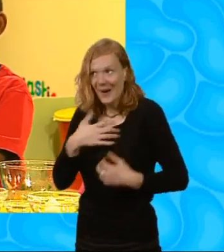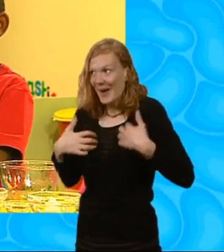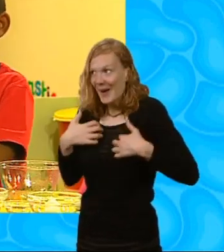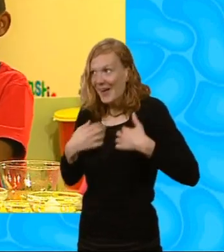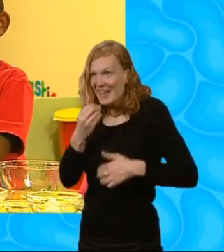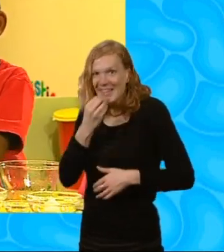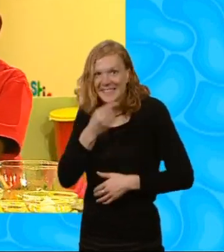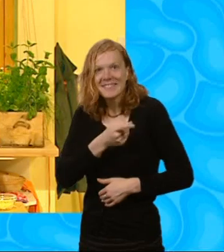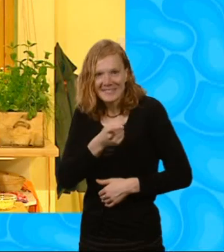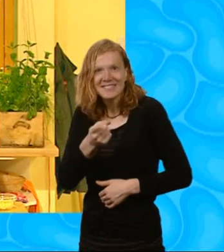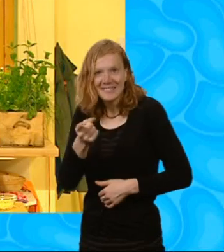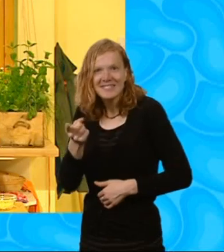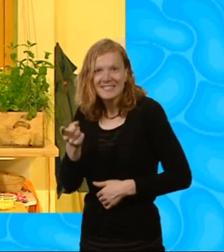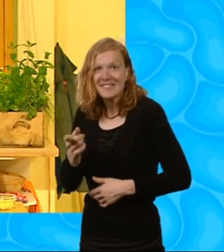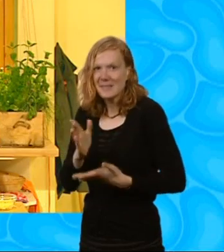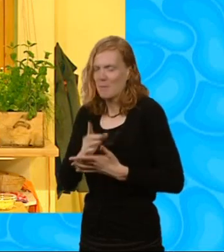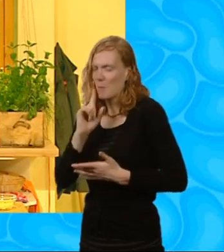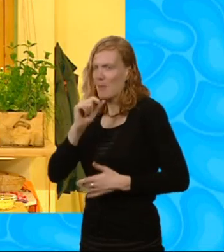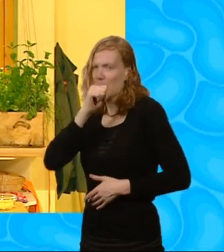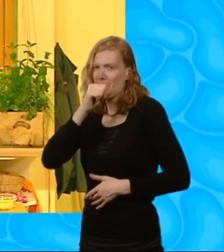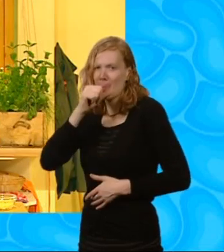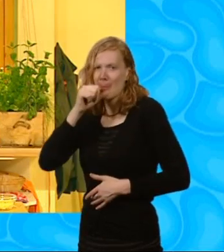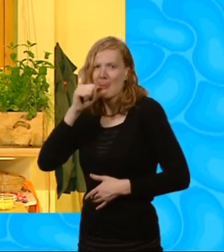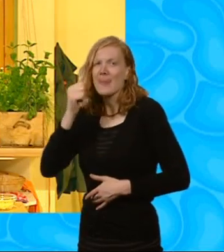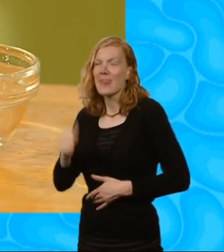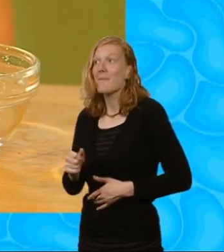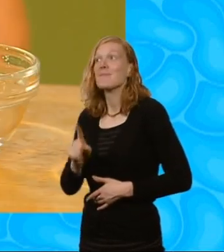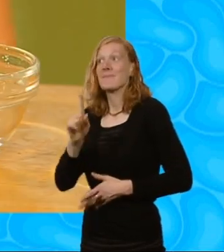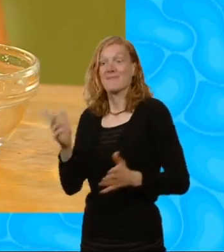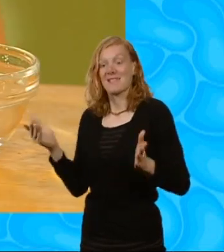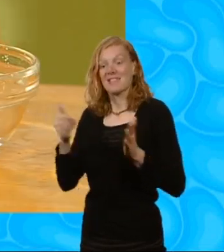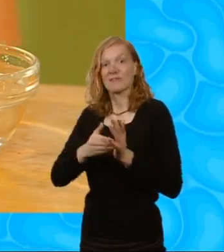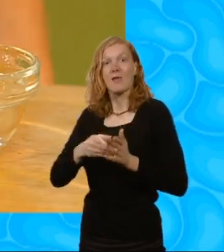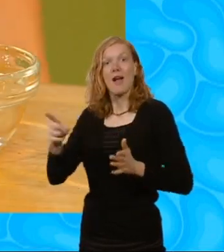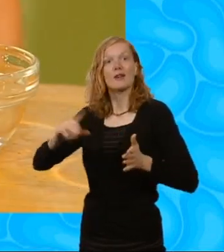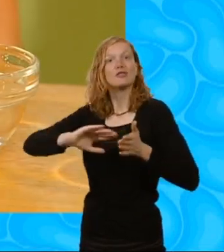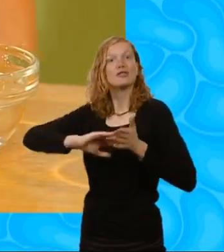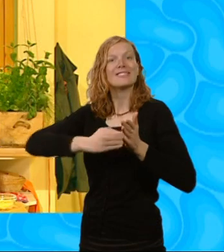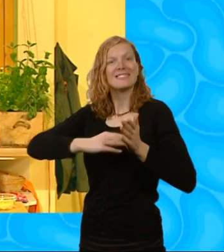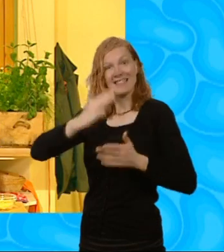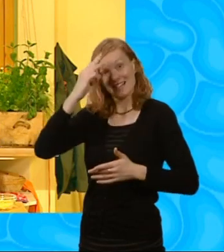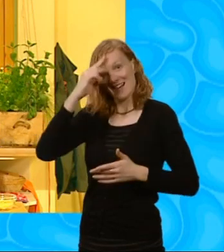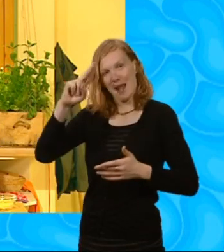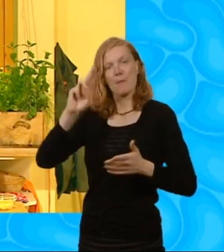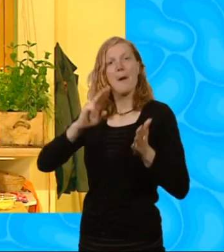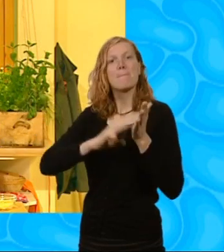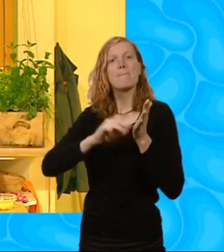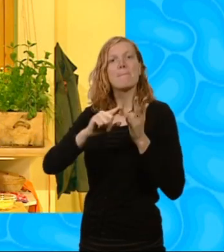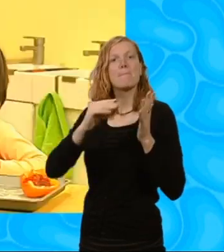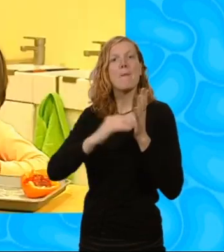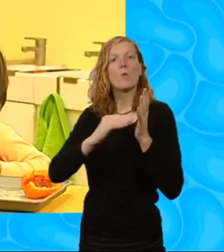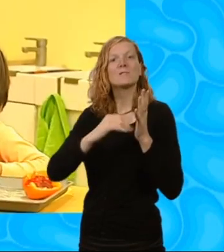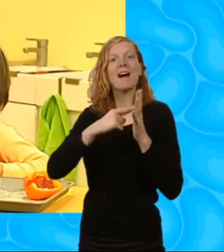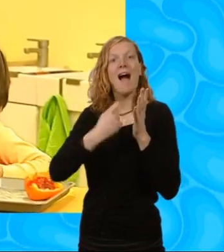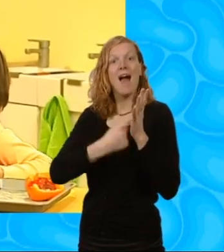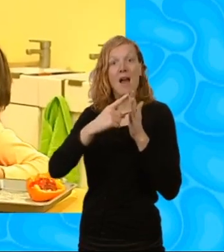Me! I think this is going to be really tasty. Now we're going to take some cheese like this, and it's a special type of cheese called mozzarella cheese,